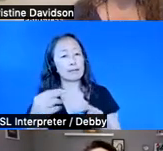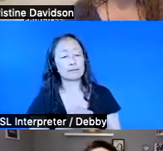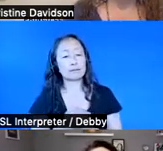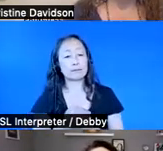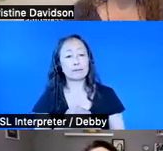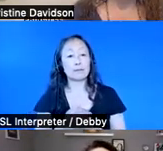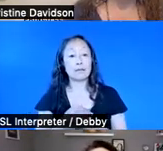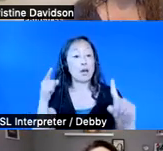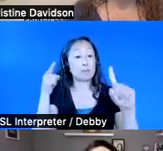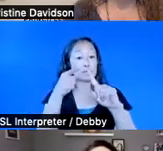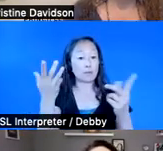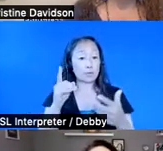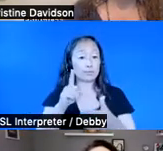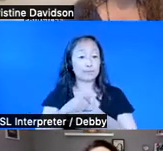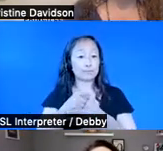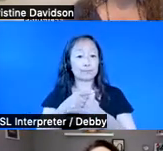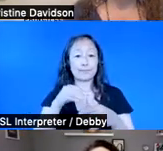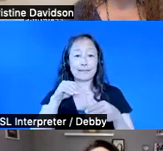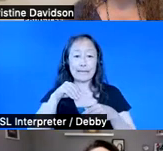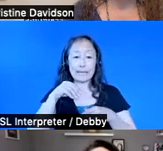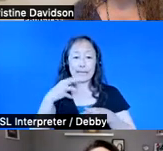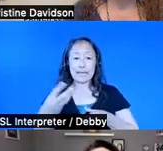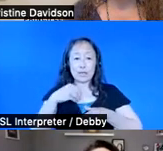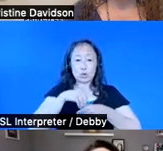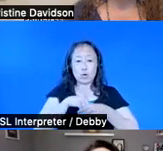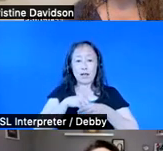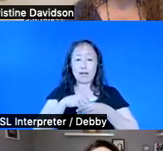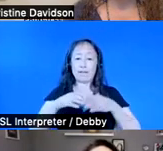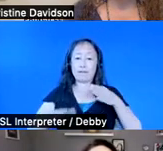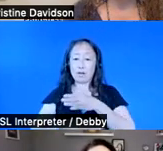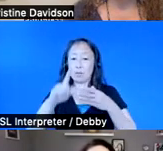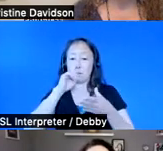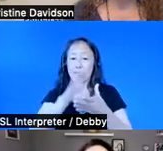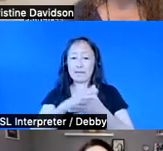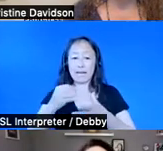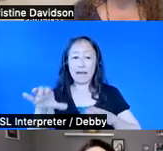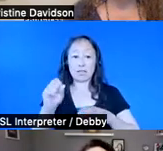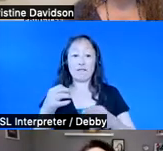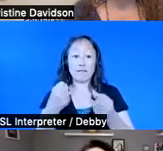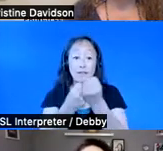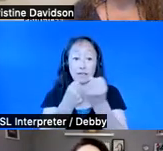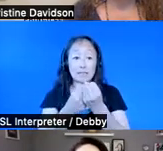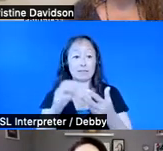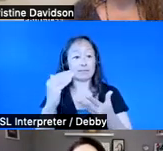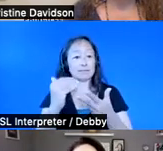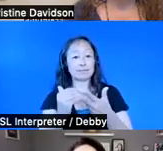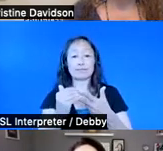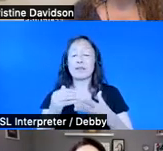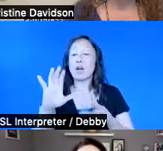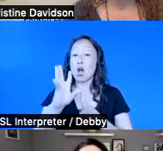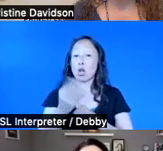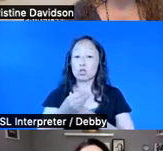objectives: internalize the beliefs and actions of advocacy, looking at the cultural context into